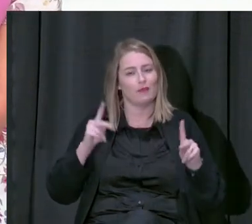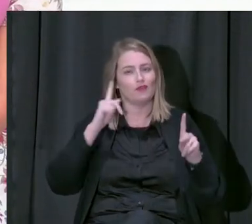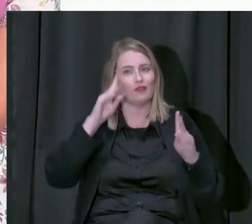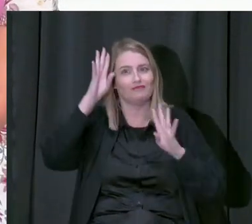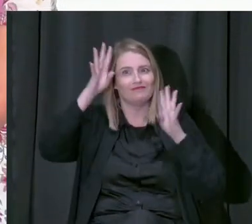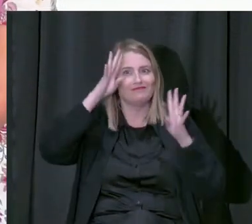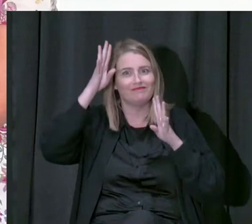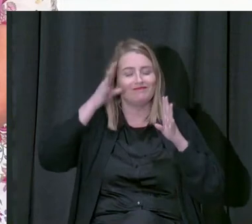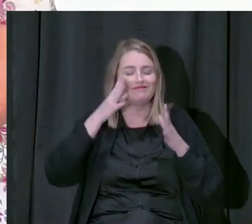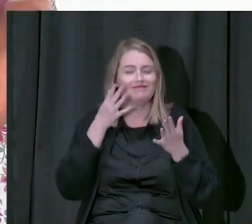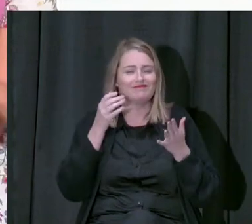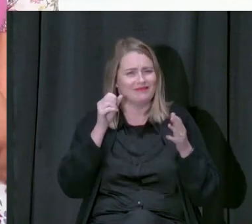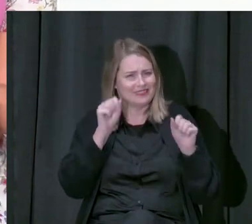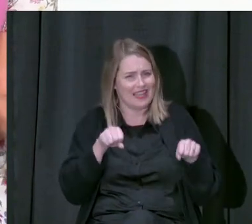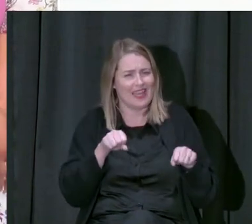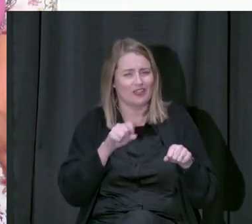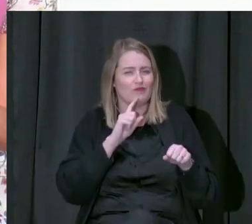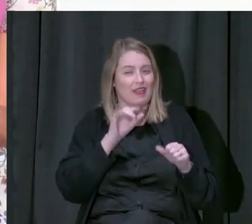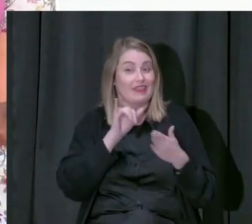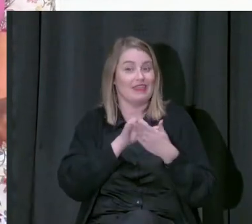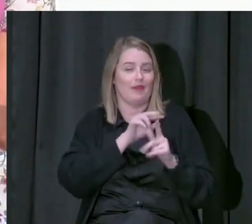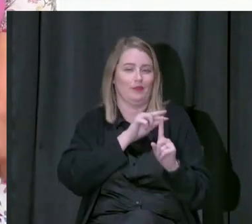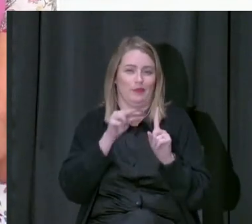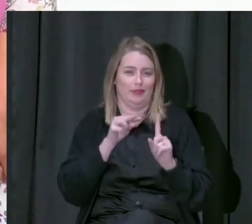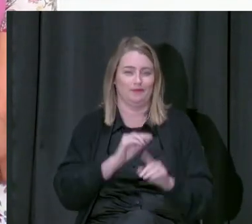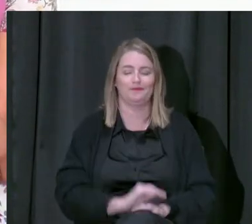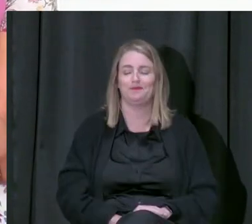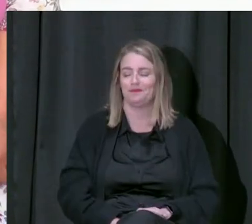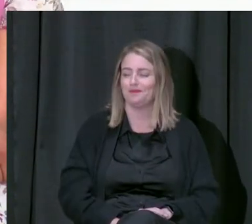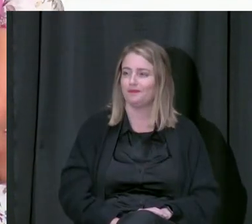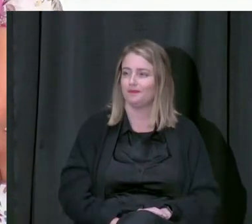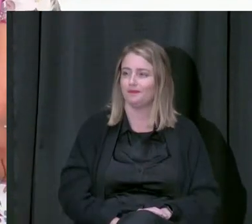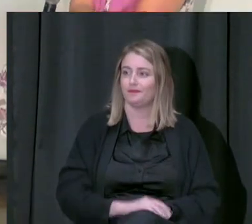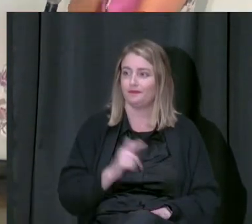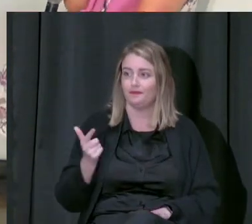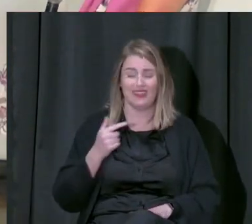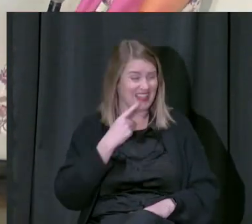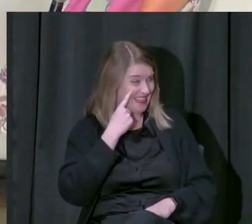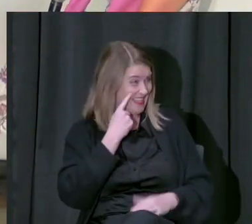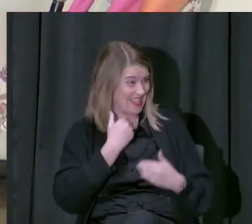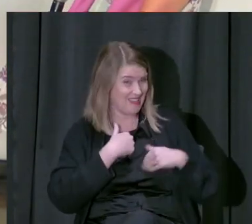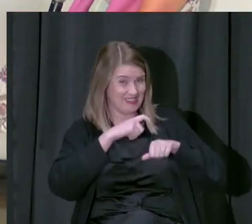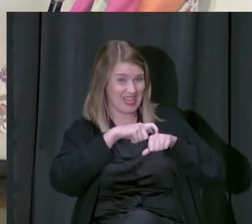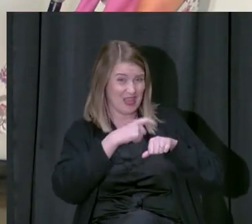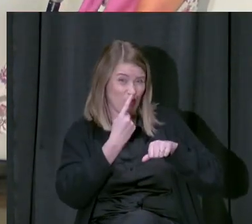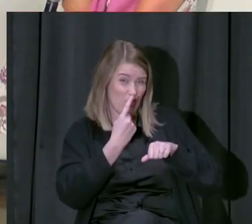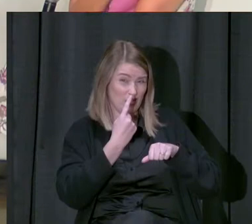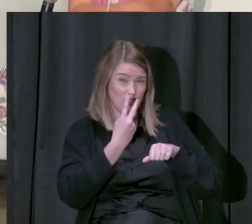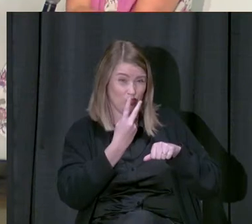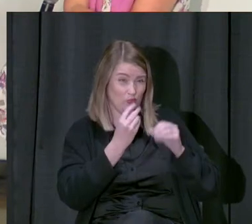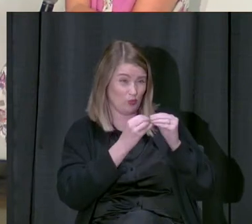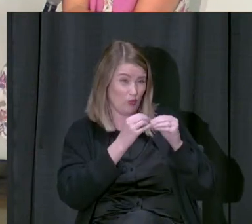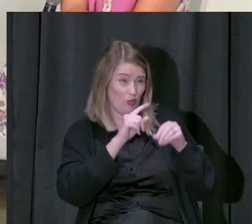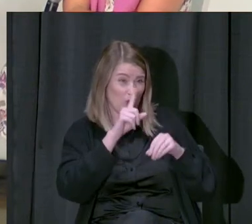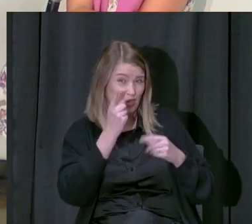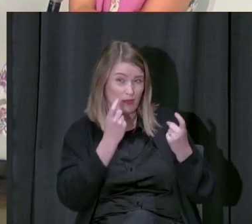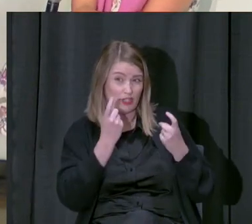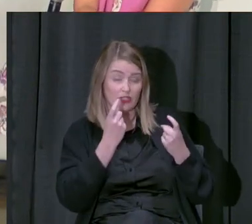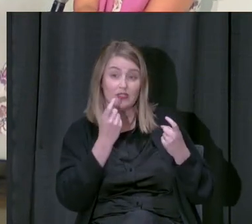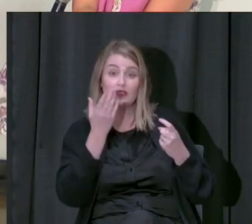it's really going from that perspective. I think we have time for one or two more questions, maybe. Hi. Go ahead. Thank you,